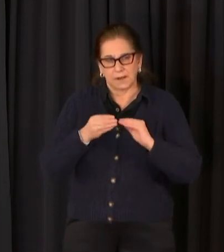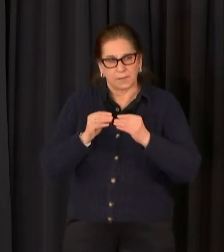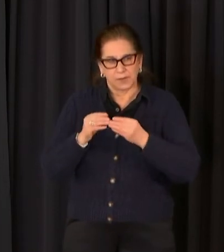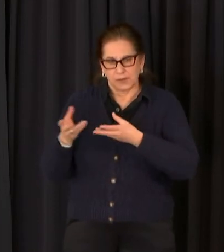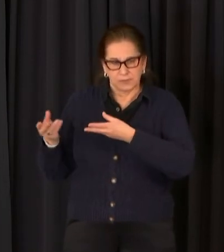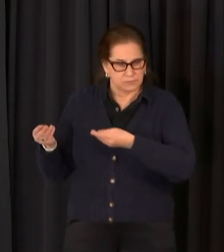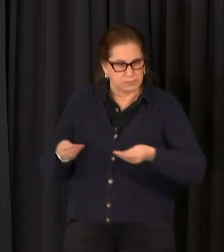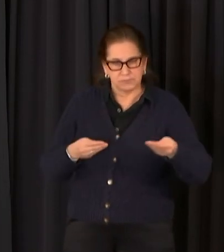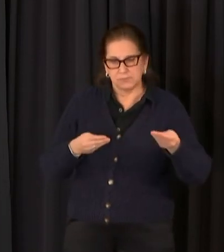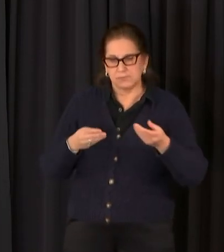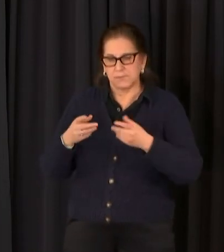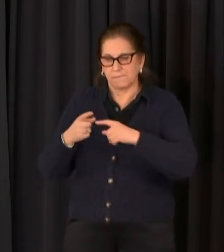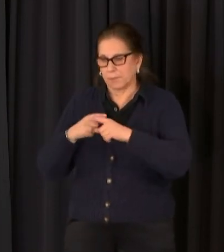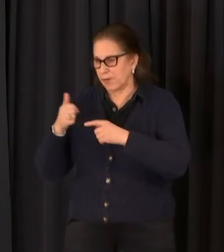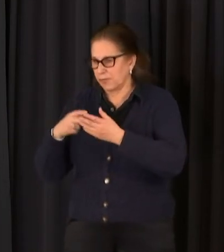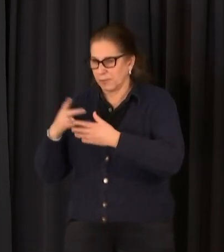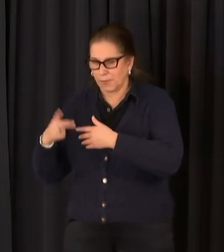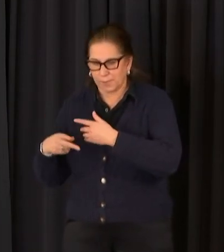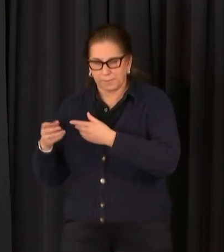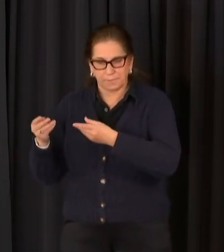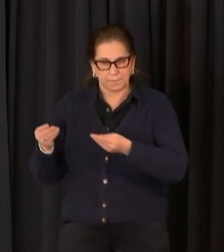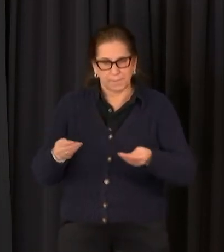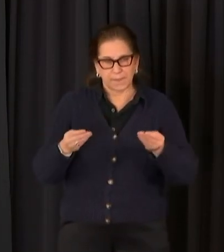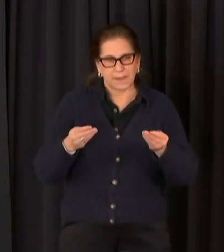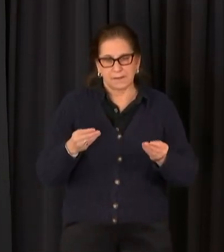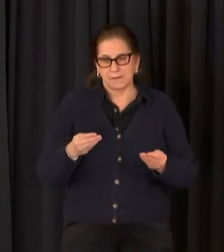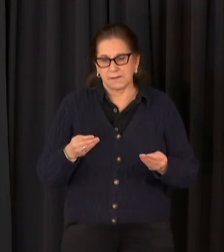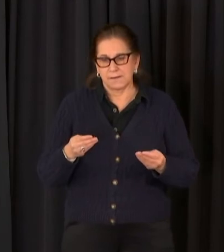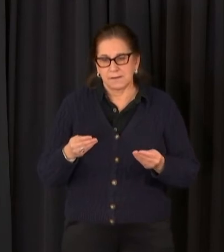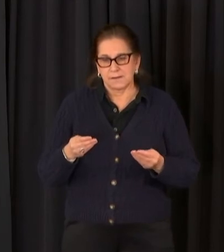down. There are some people that we found that actually did not